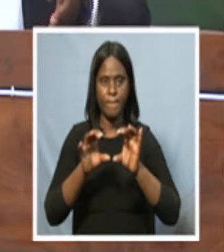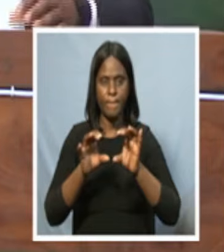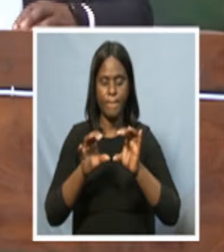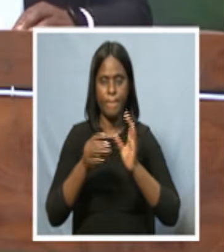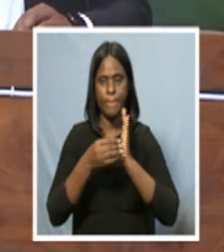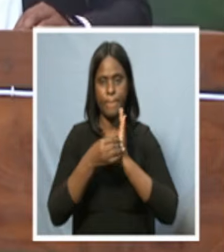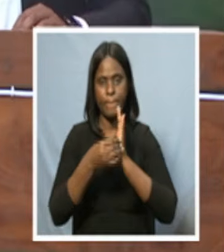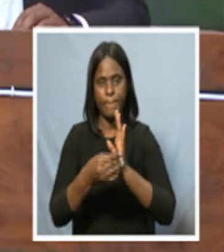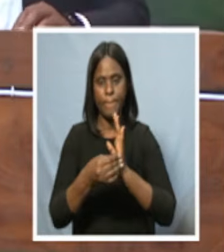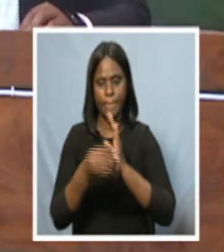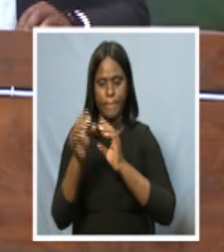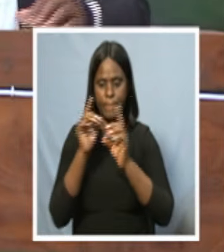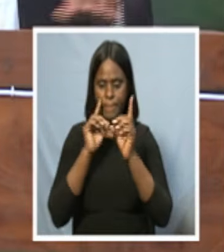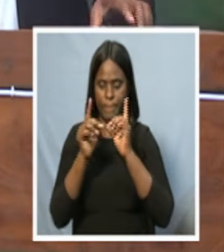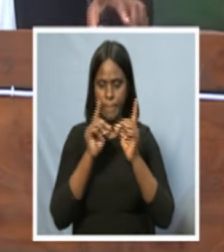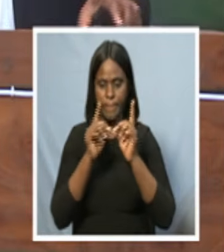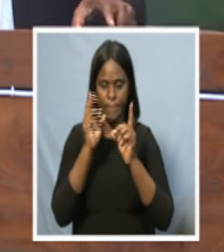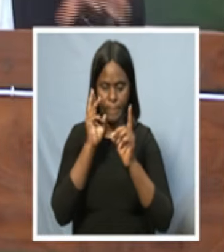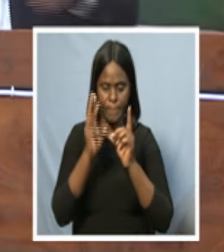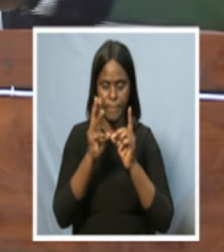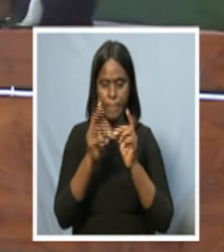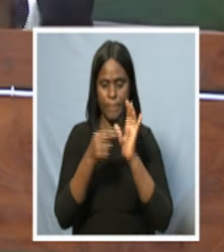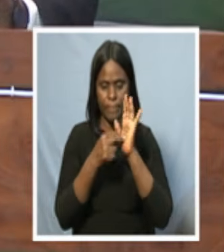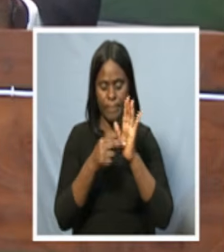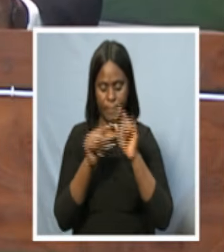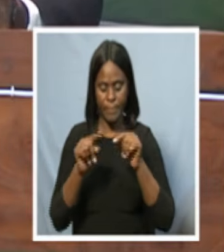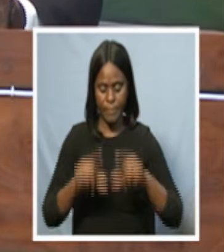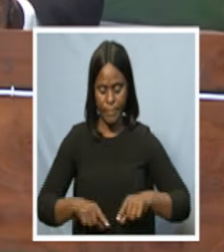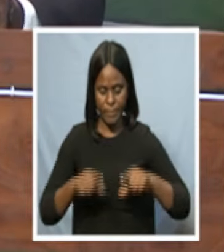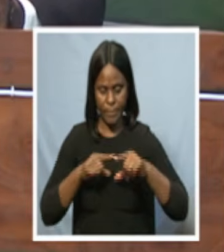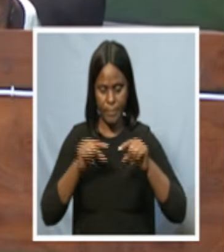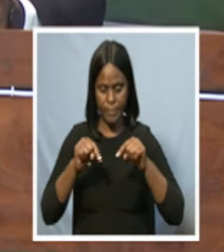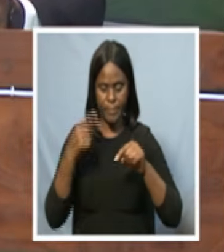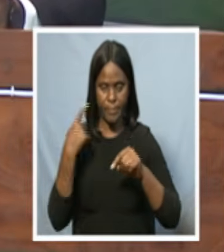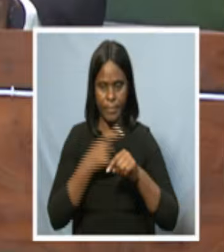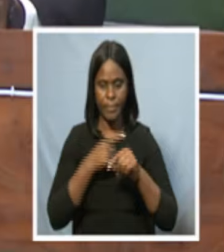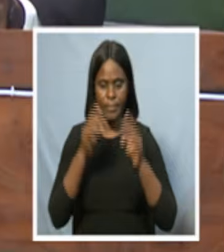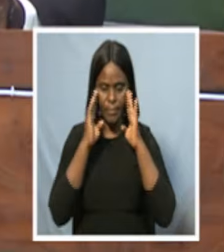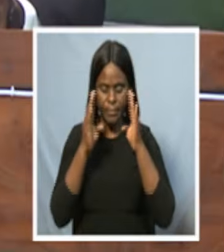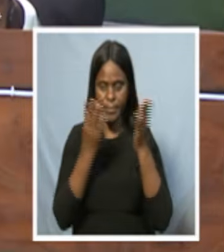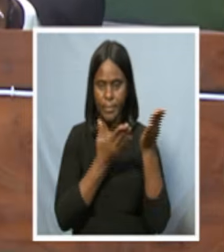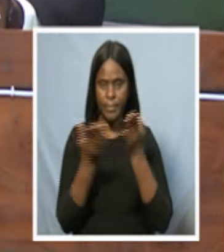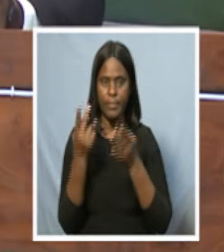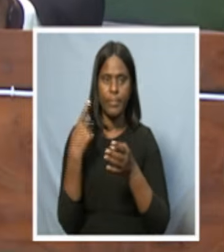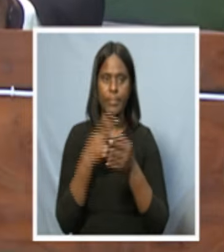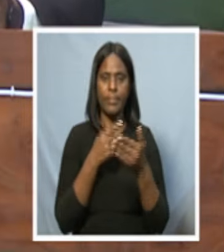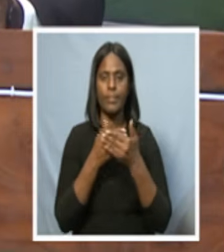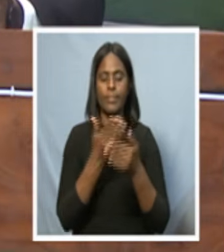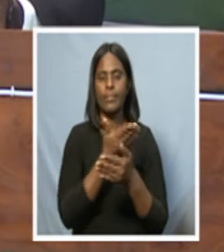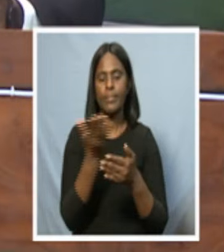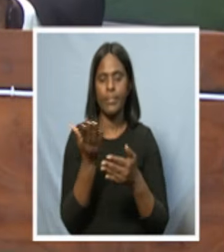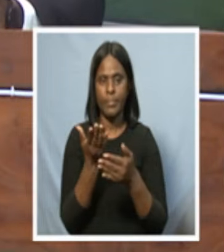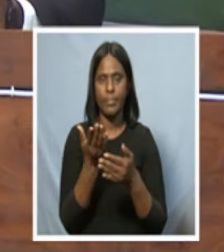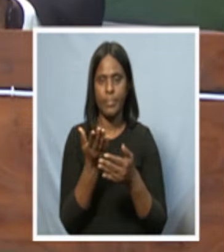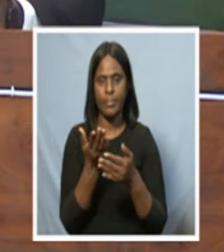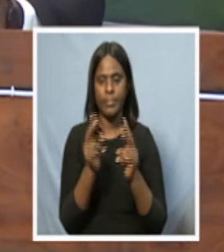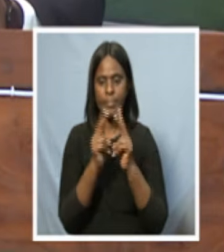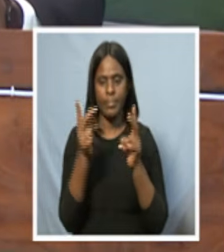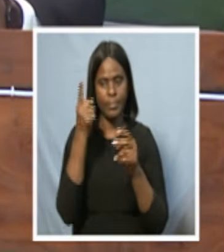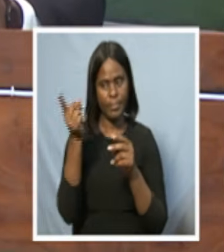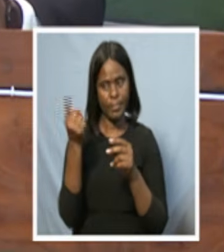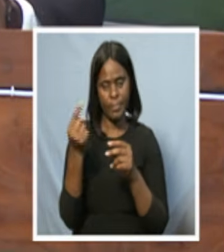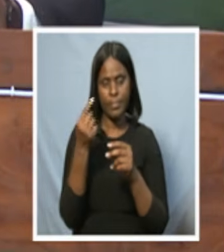the deliberations that will be broadcast live on the TV station that is dedicated to bringing Parliament closer to you. So for